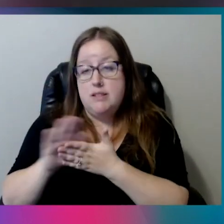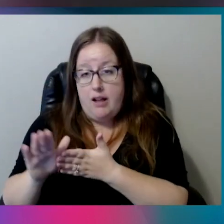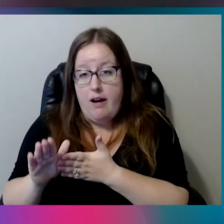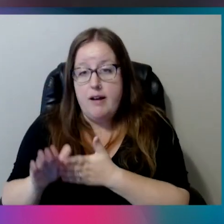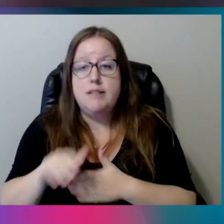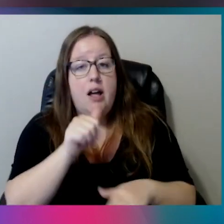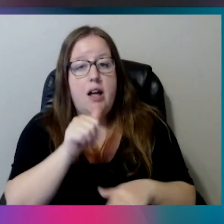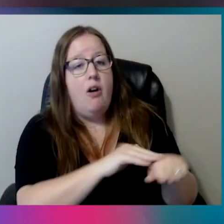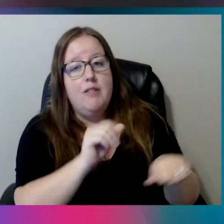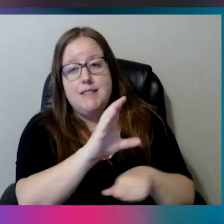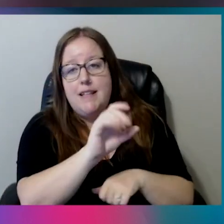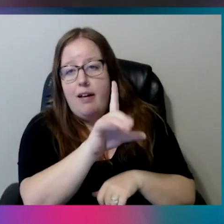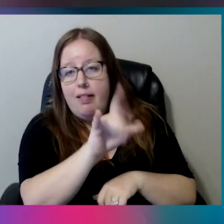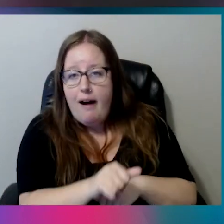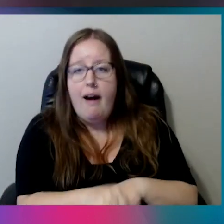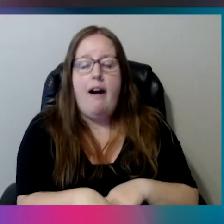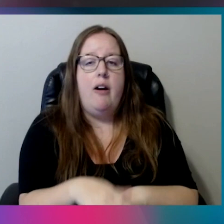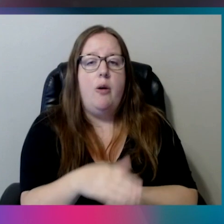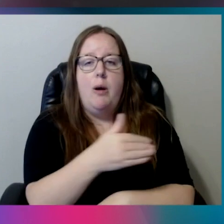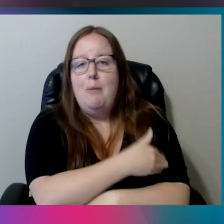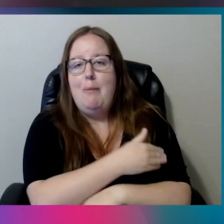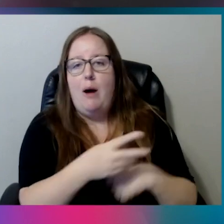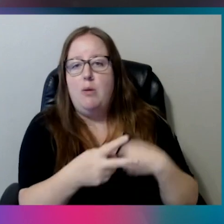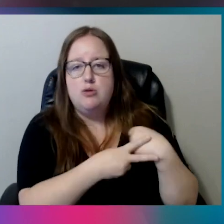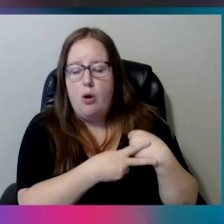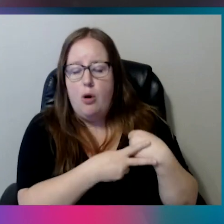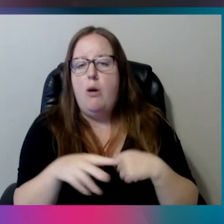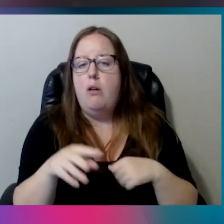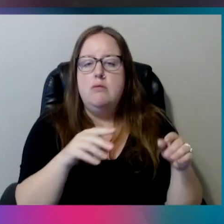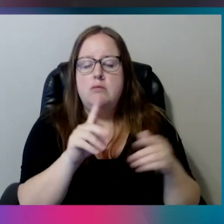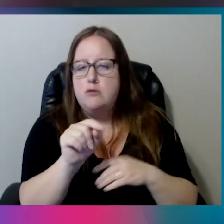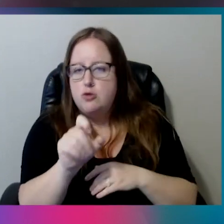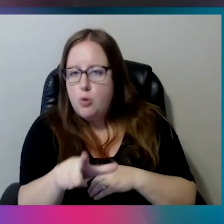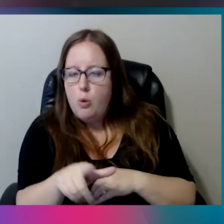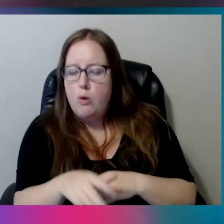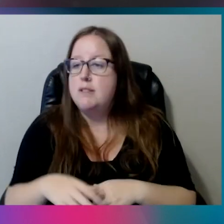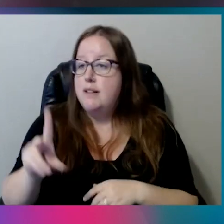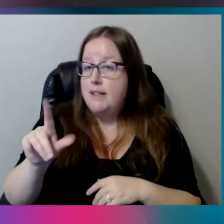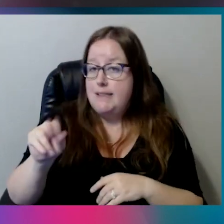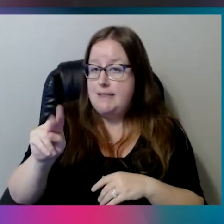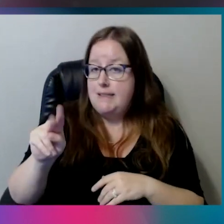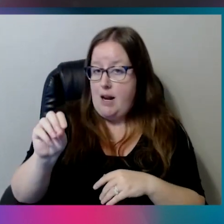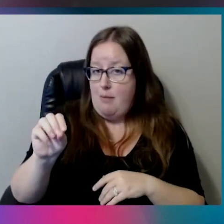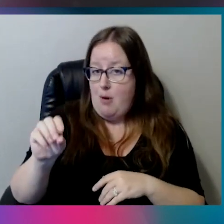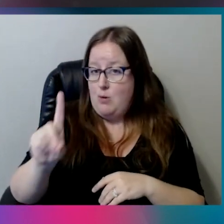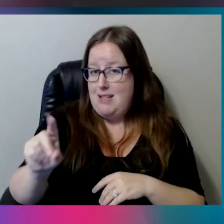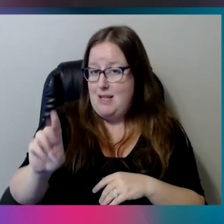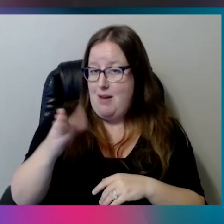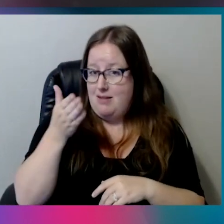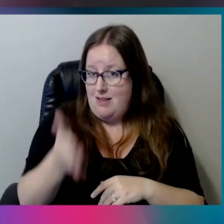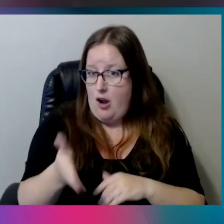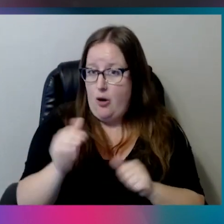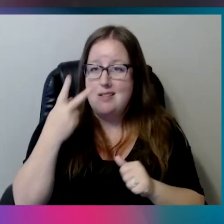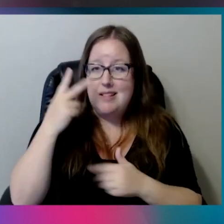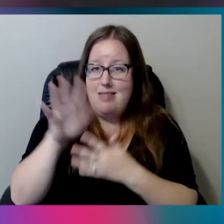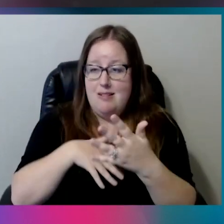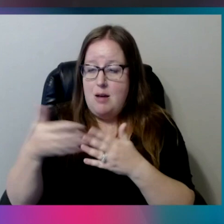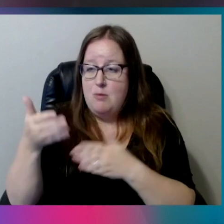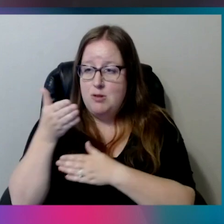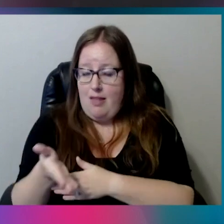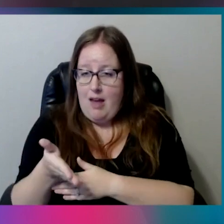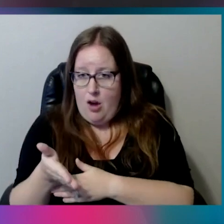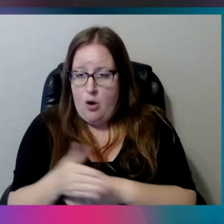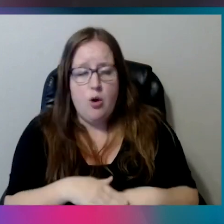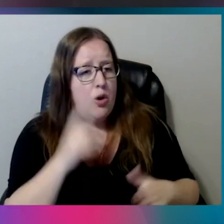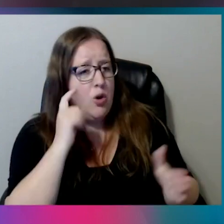or PowerShell tools. Dynamodb is in here, so I can take a look at Dynamodb tables. You notice that I